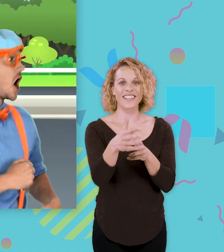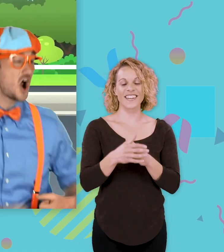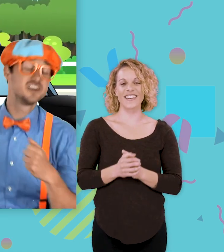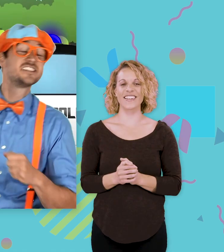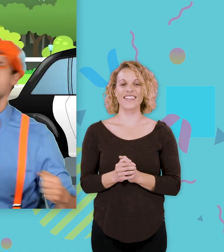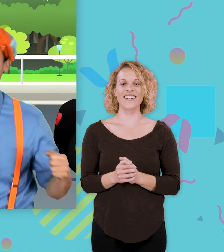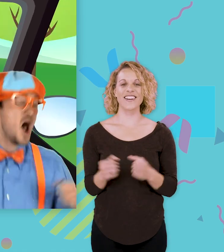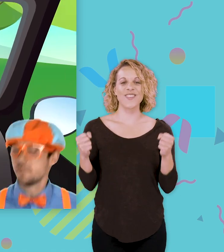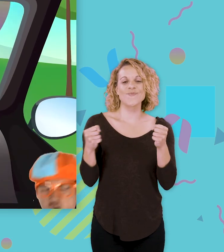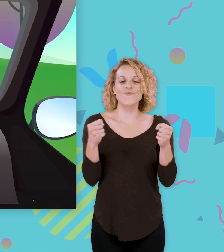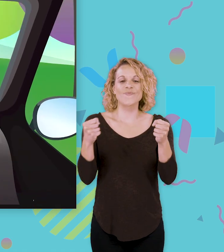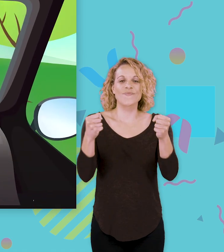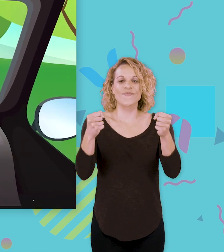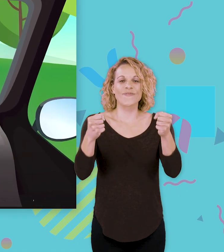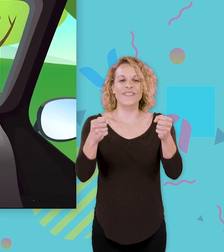Police cars,